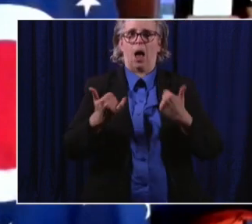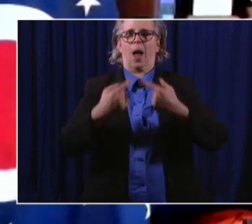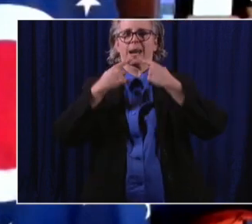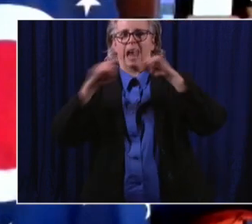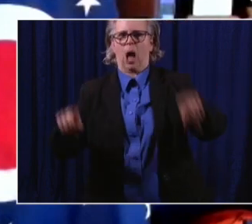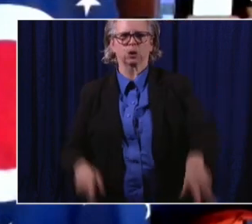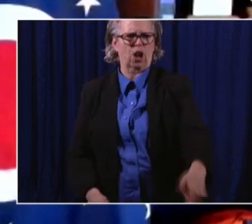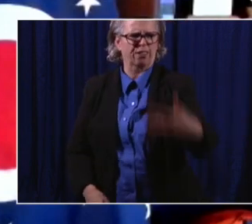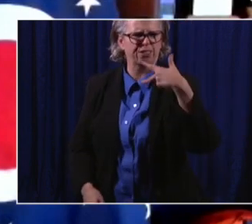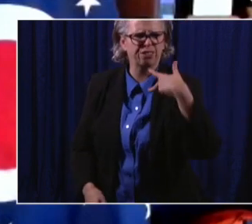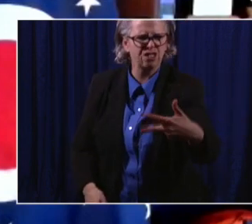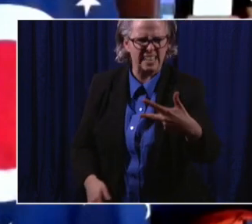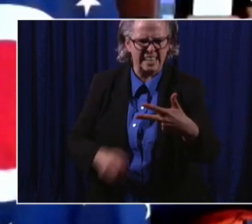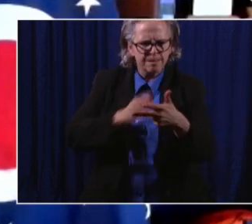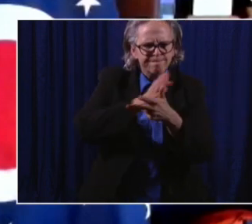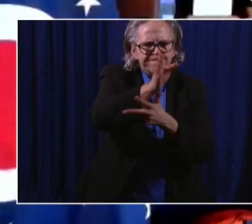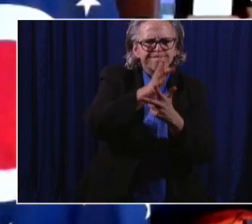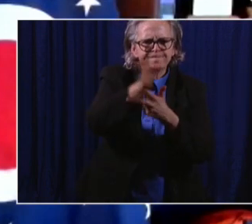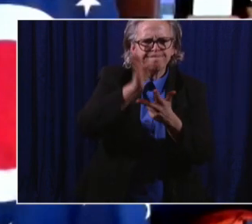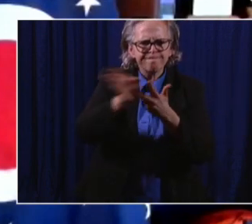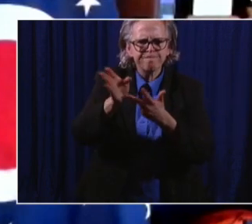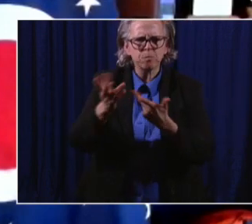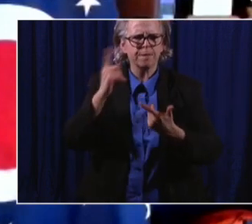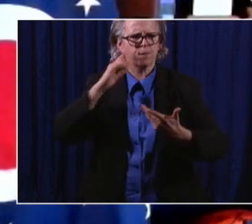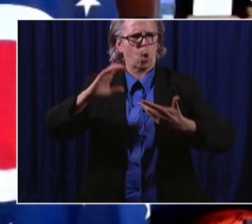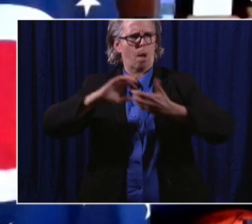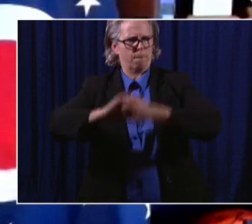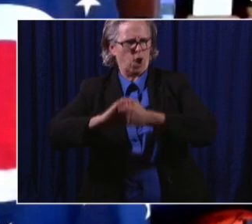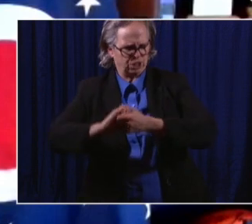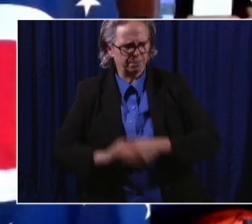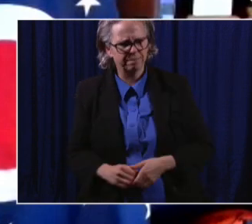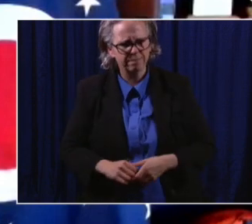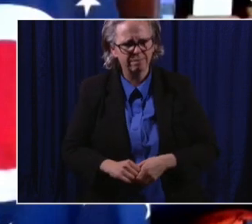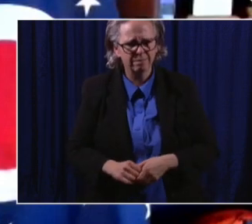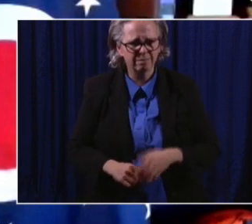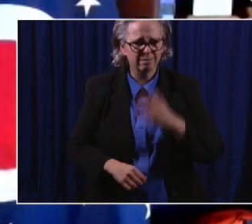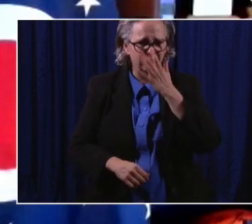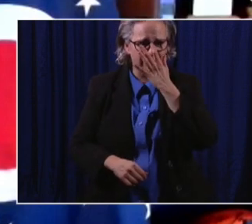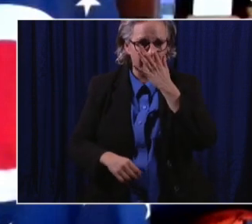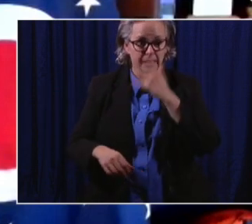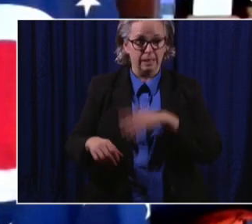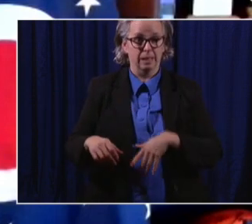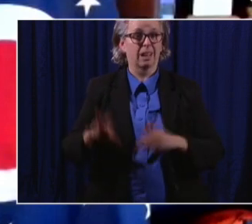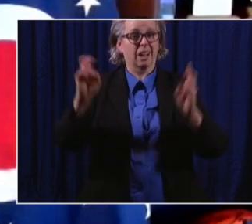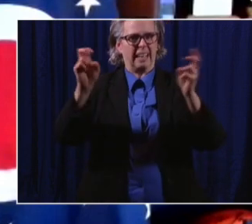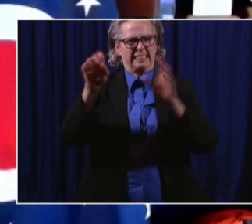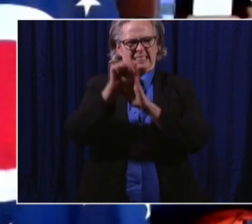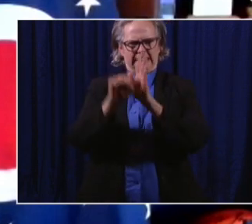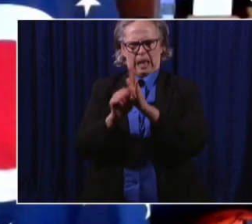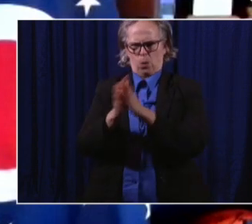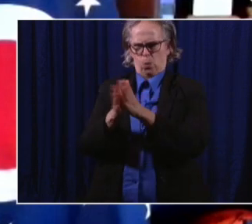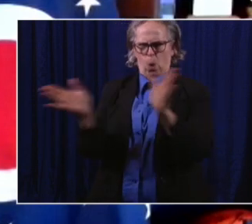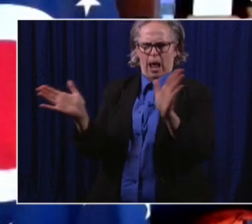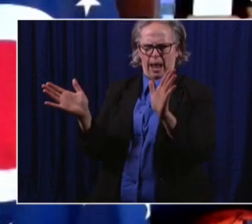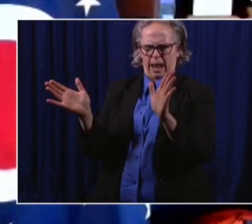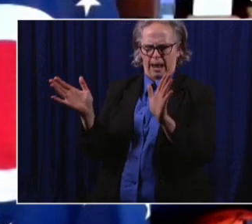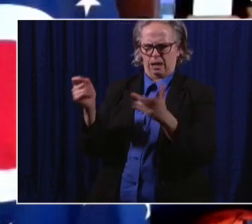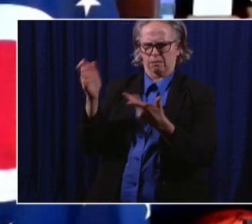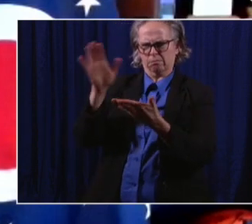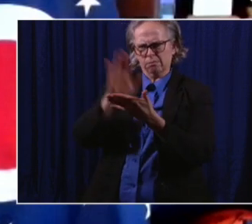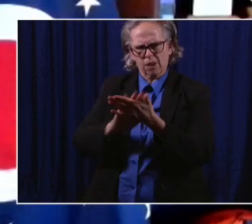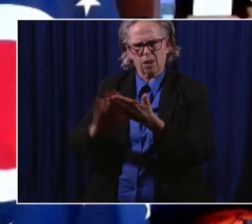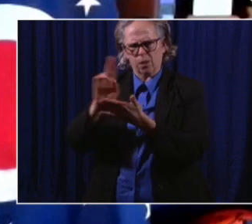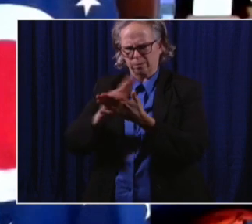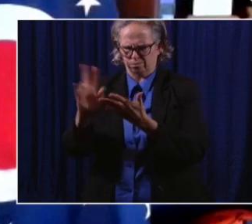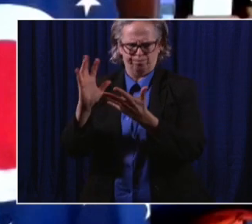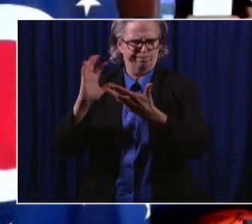Promise commercialization efforts. First, there will be a statewide inter-institutional agreement, and these will